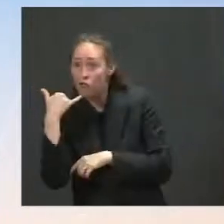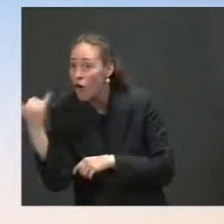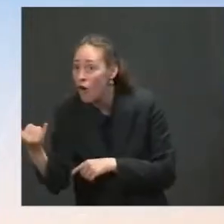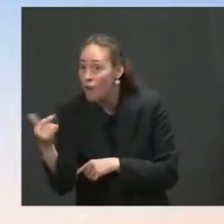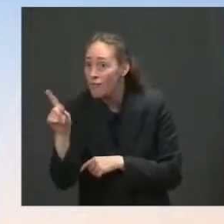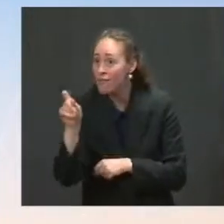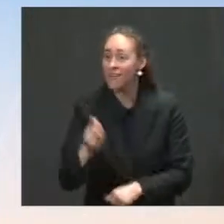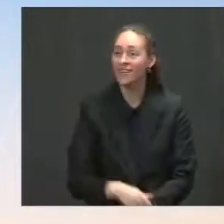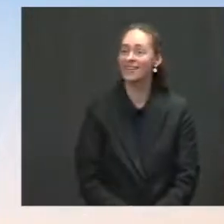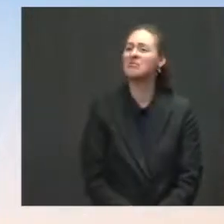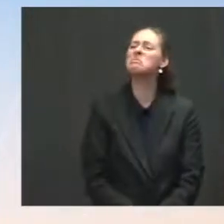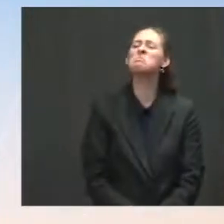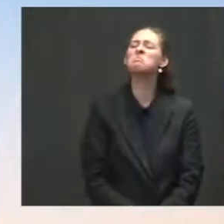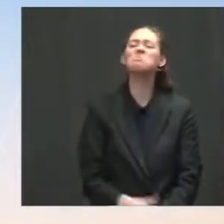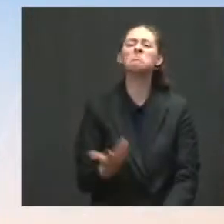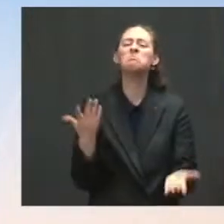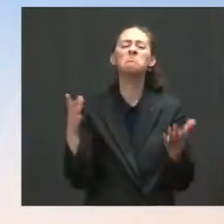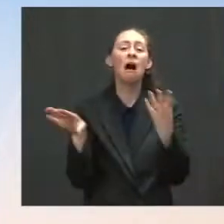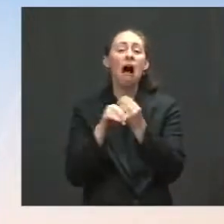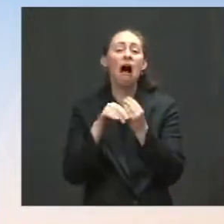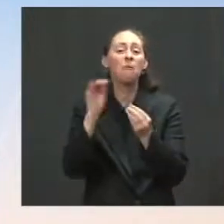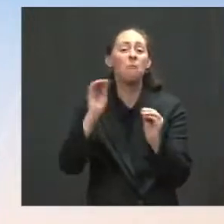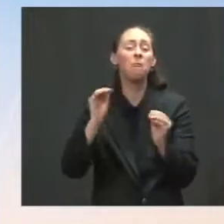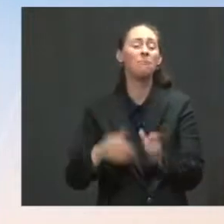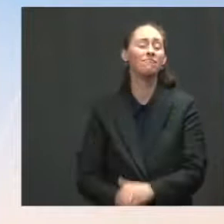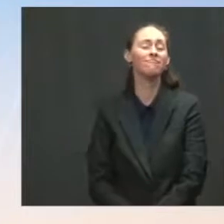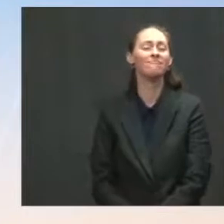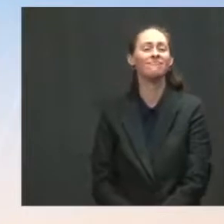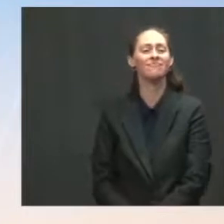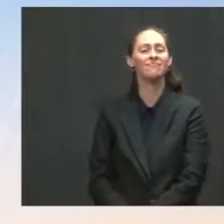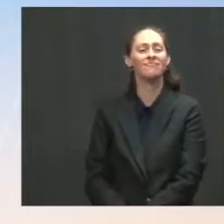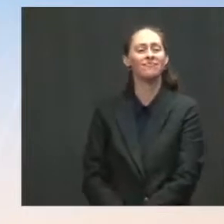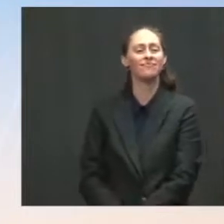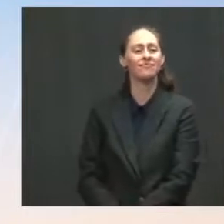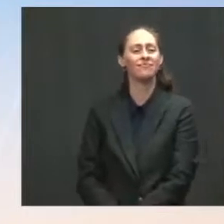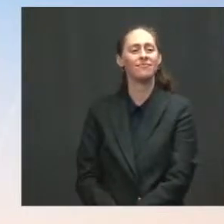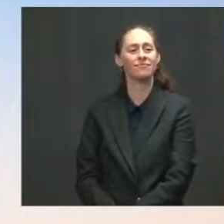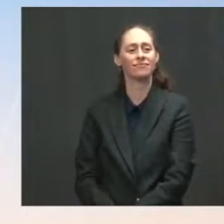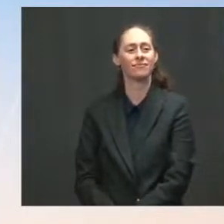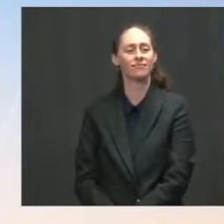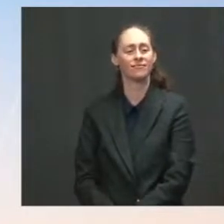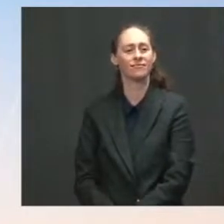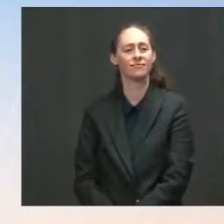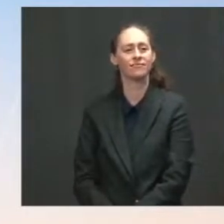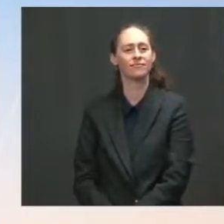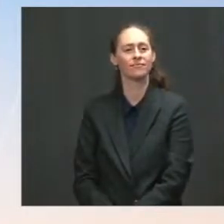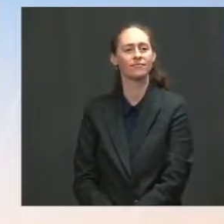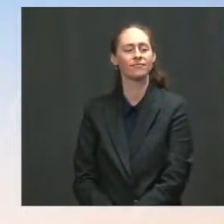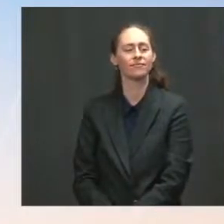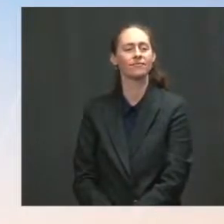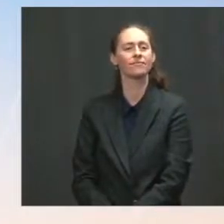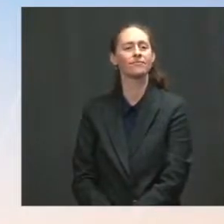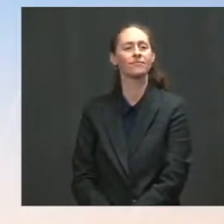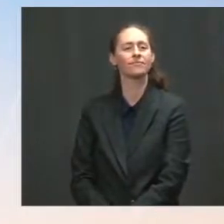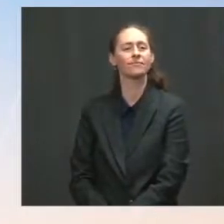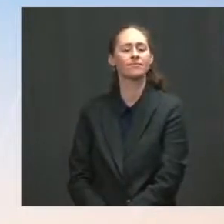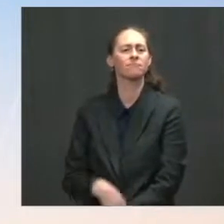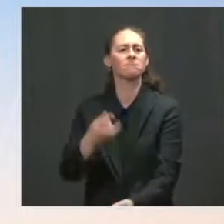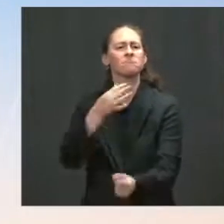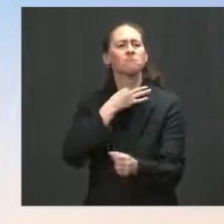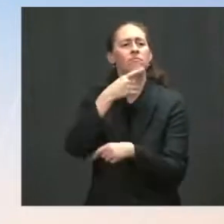Go ahead, Jeff. Jen, sort of picking up on Kelly's question, the WHO today called on